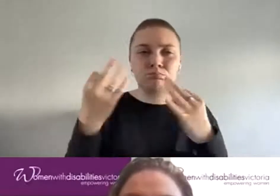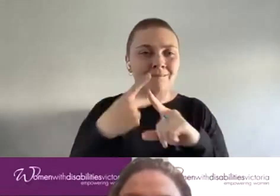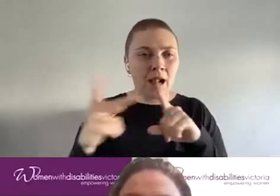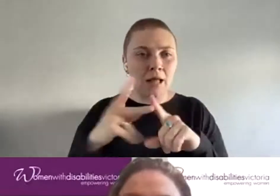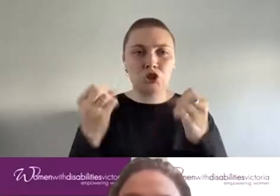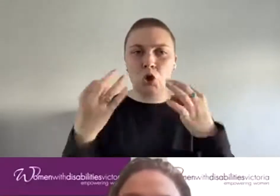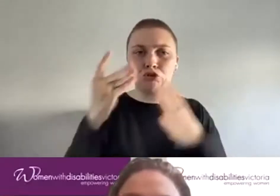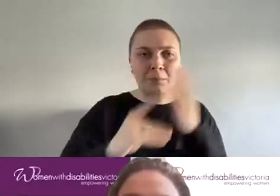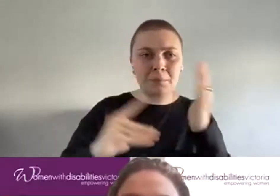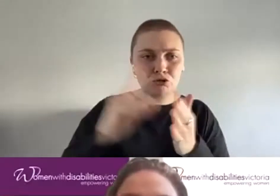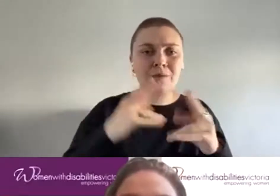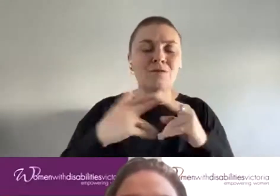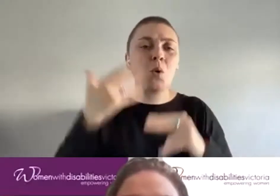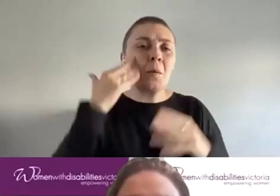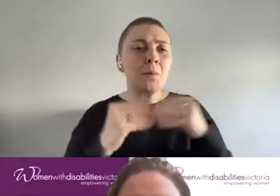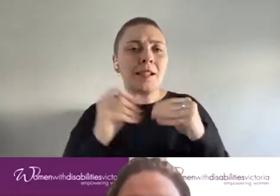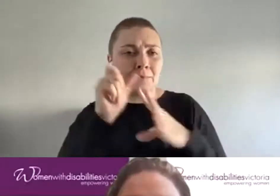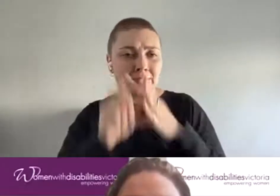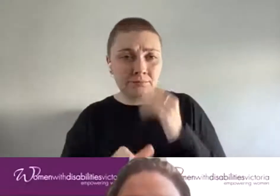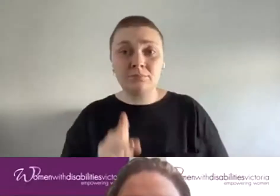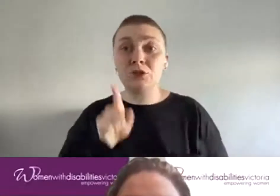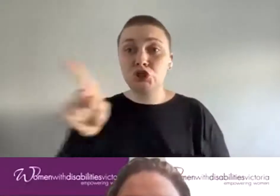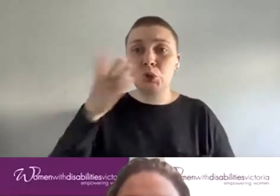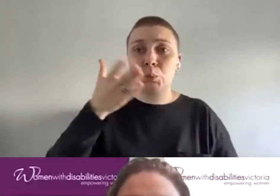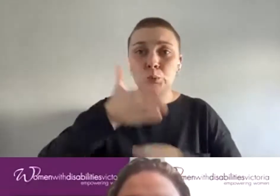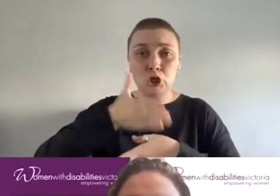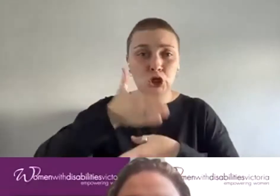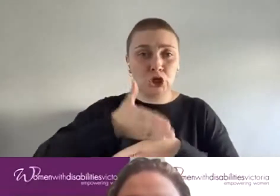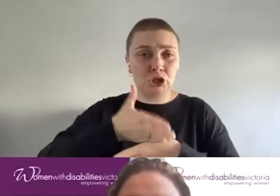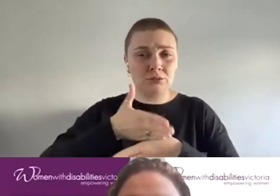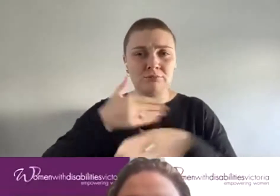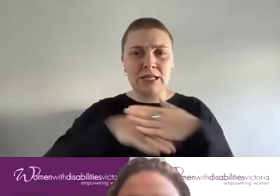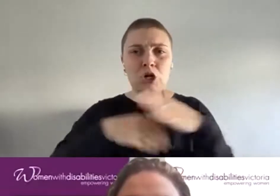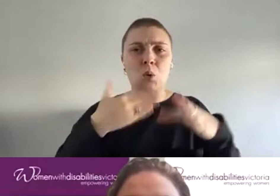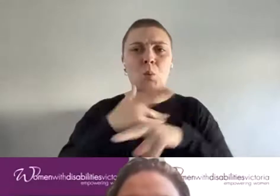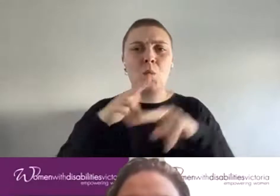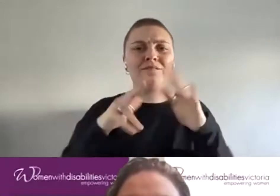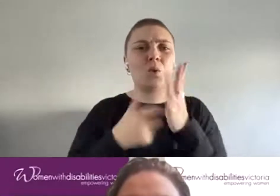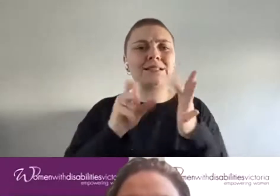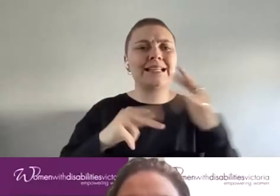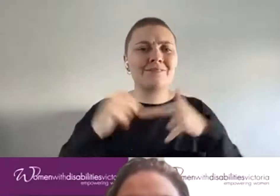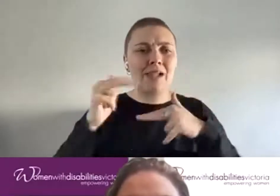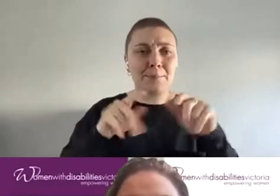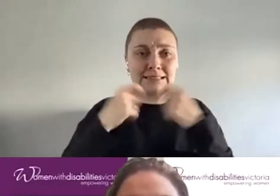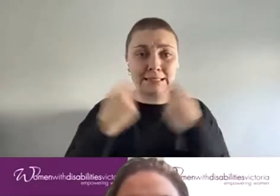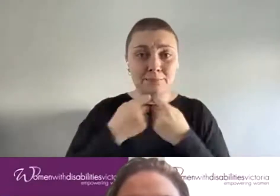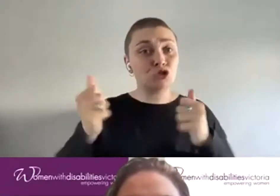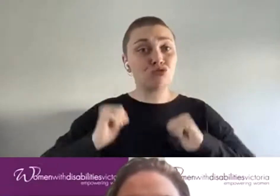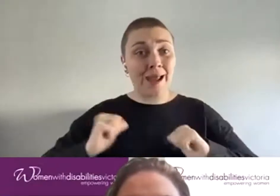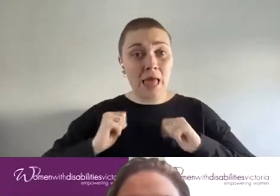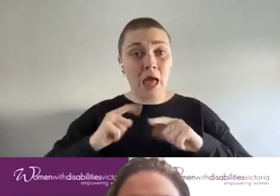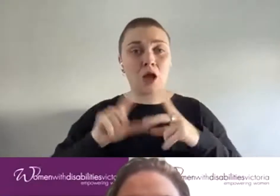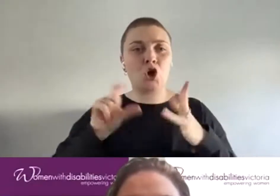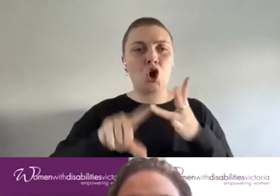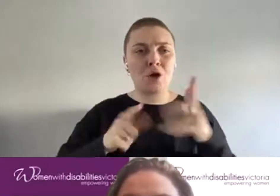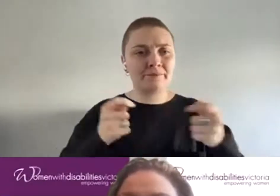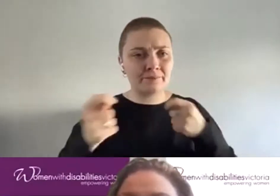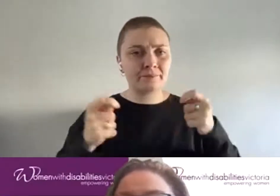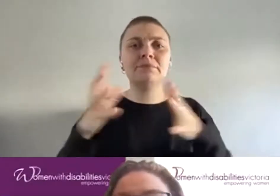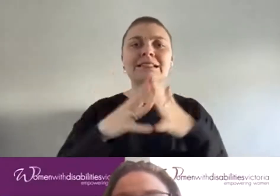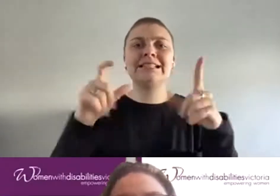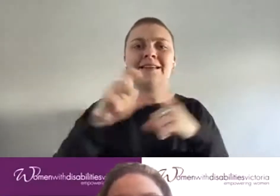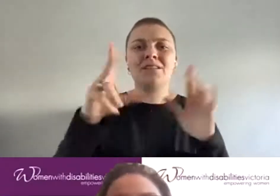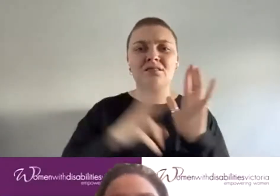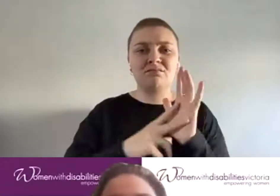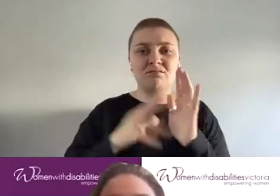with disabilities. She's been working in the workforce development team as a trainer and co-facilitator at WDV